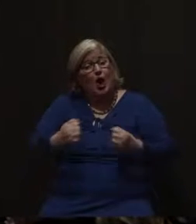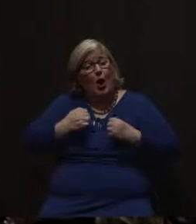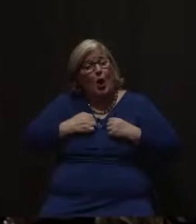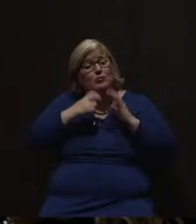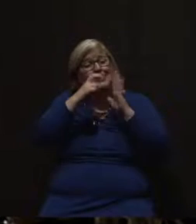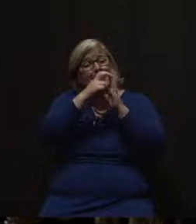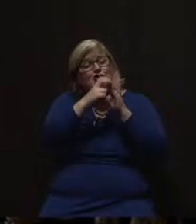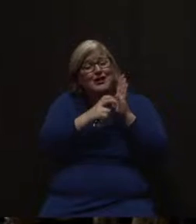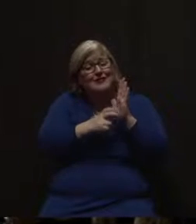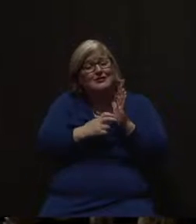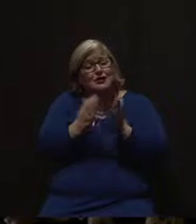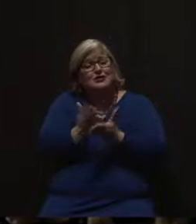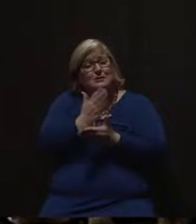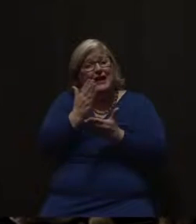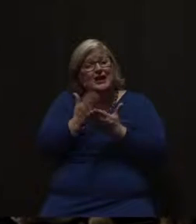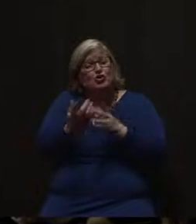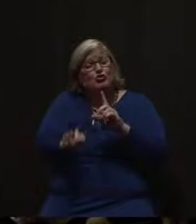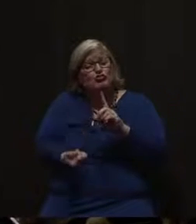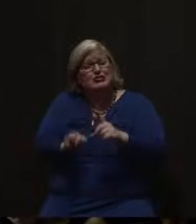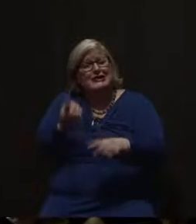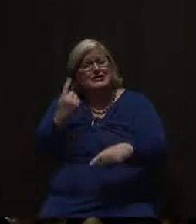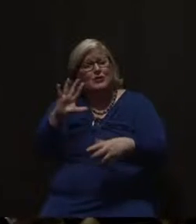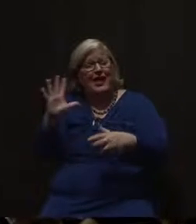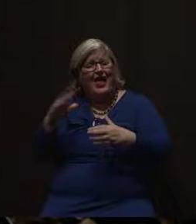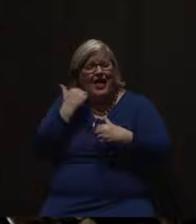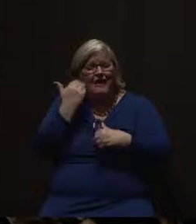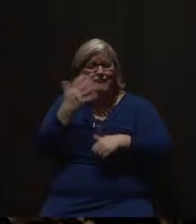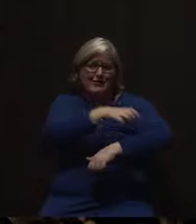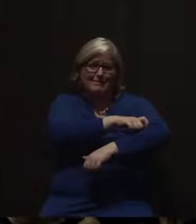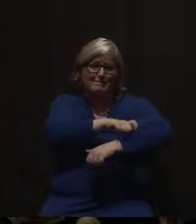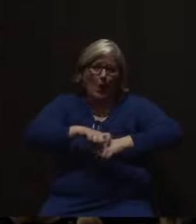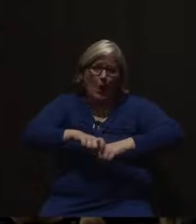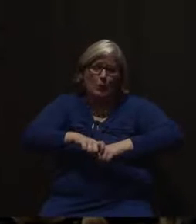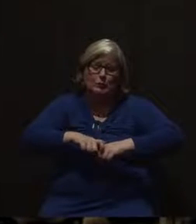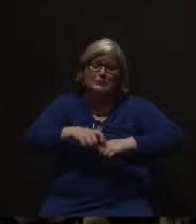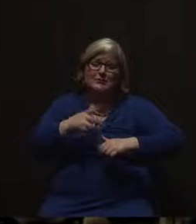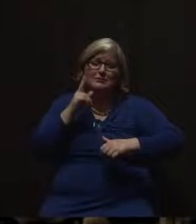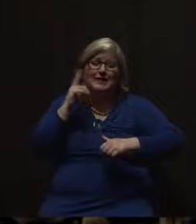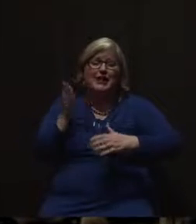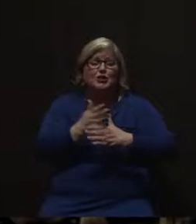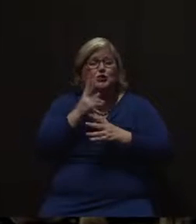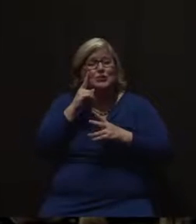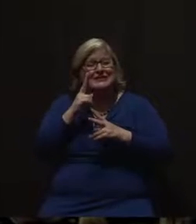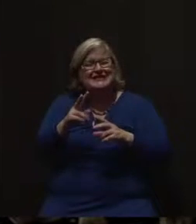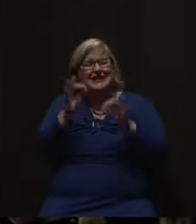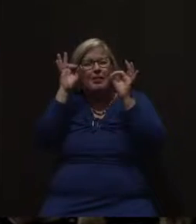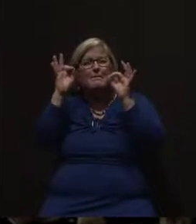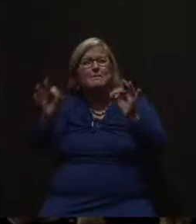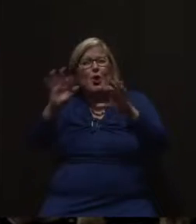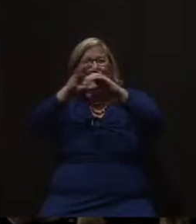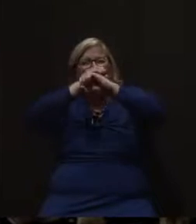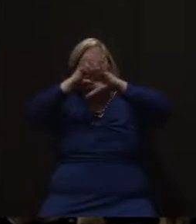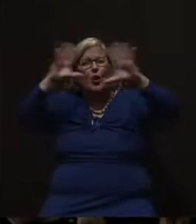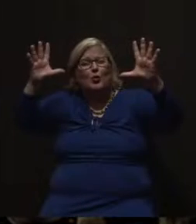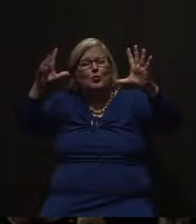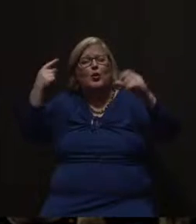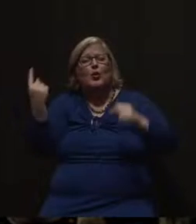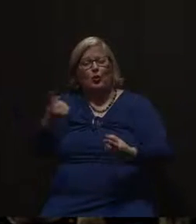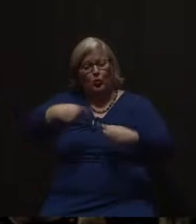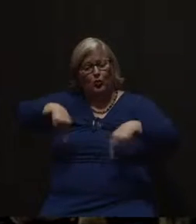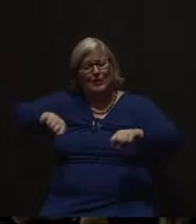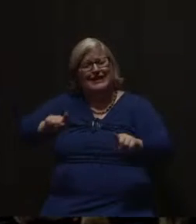react to every bone that the right wingers throw us, but to be able to think of utopias, we need love. Thank